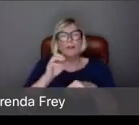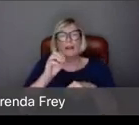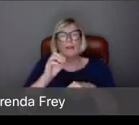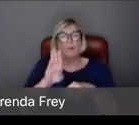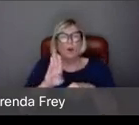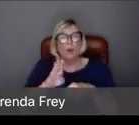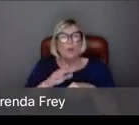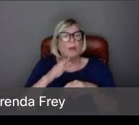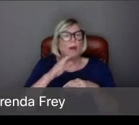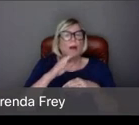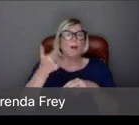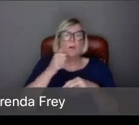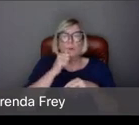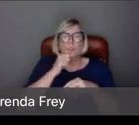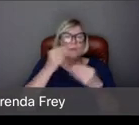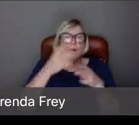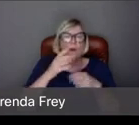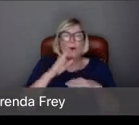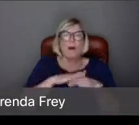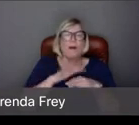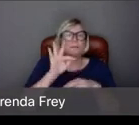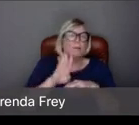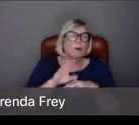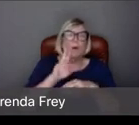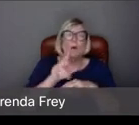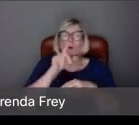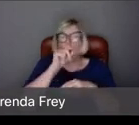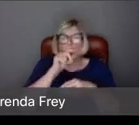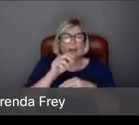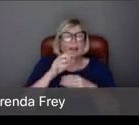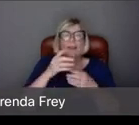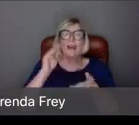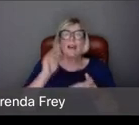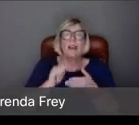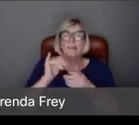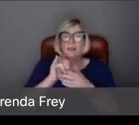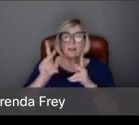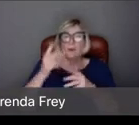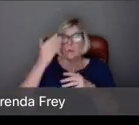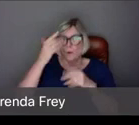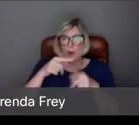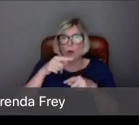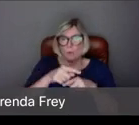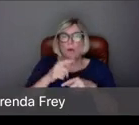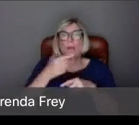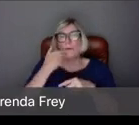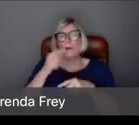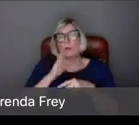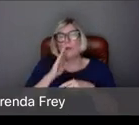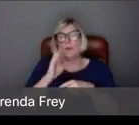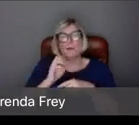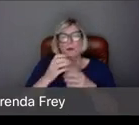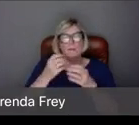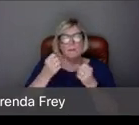on Facebook or Twitter or wherever, because the less people know about you, the better off you are. A lot of people post way too much